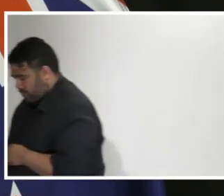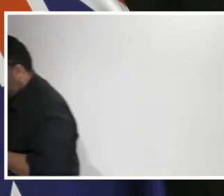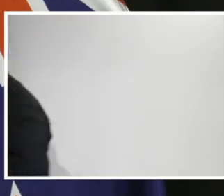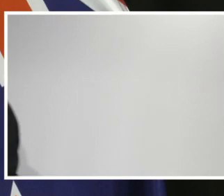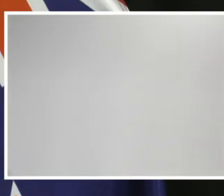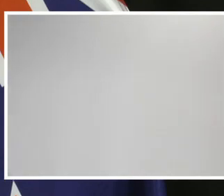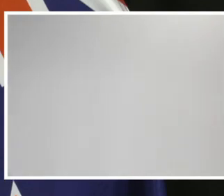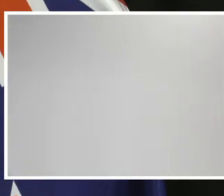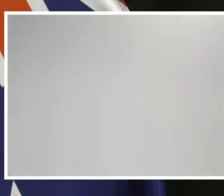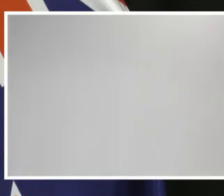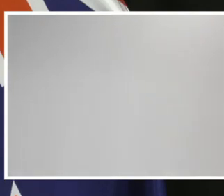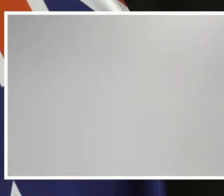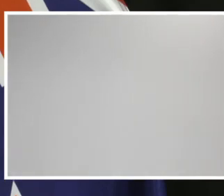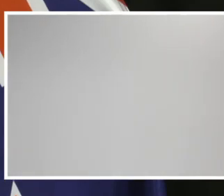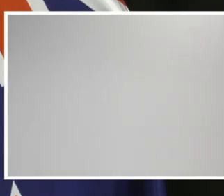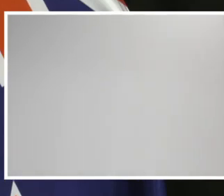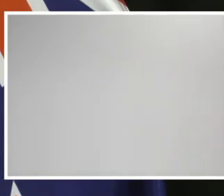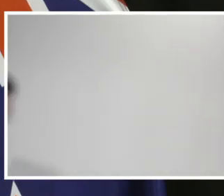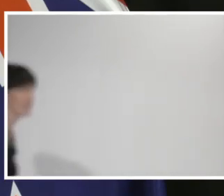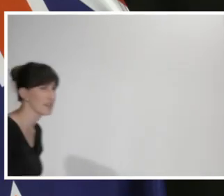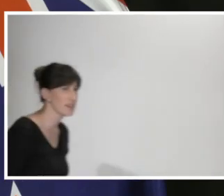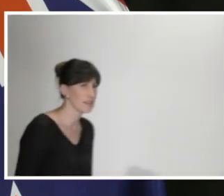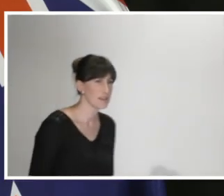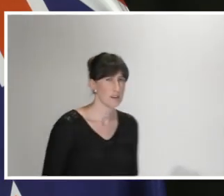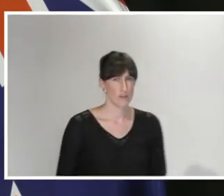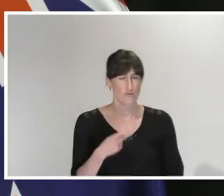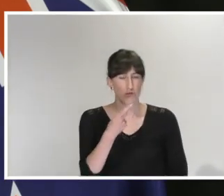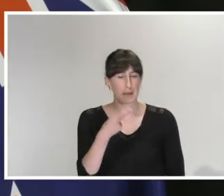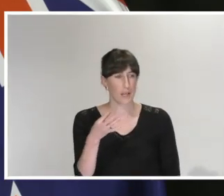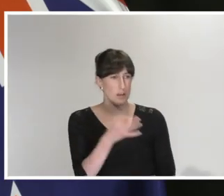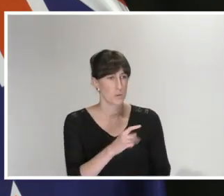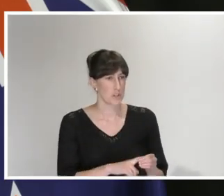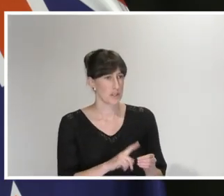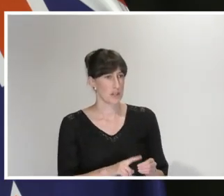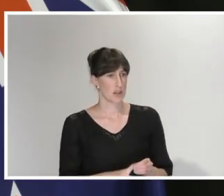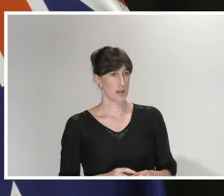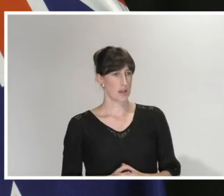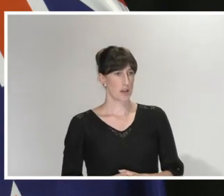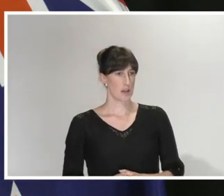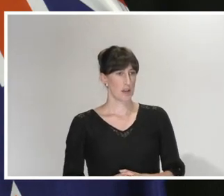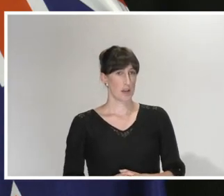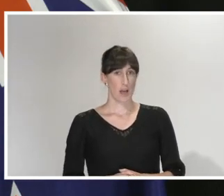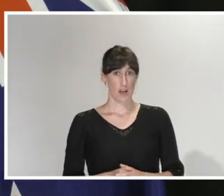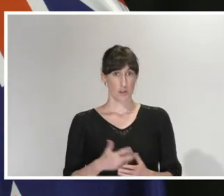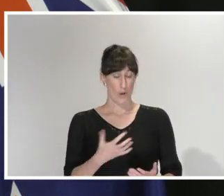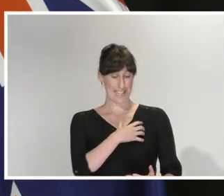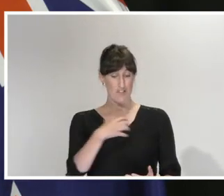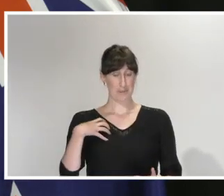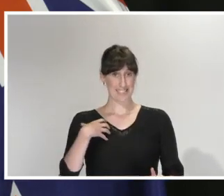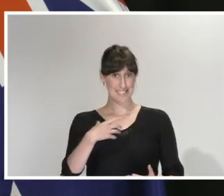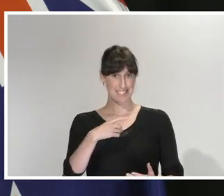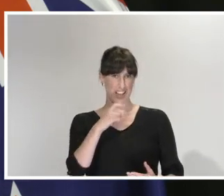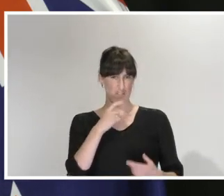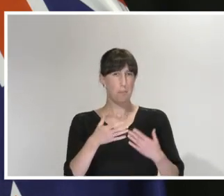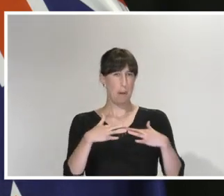they prepared enough for a possible working from home scenario? Sorry, I missed that question. The wider state sector ready for this? Were public servants ready to work from home the moment the lockdown